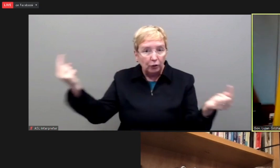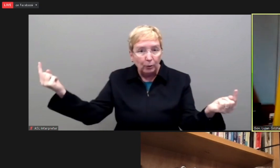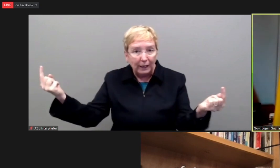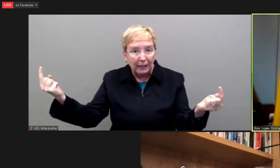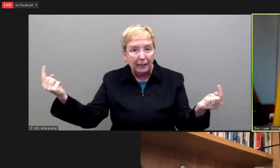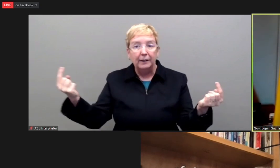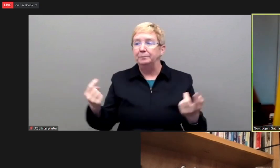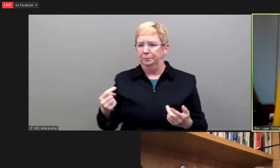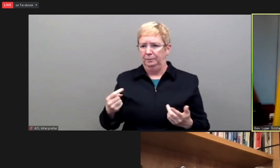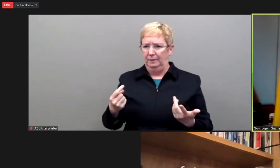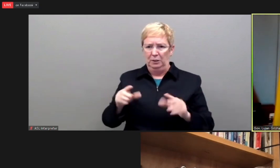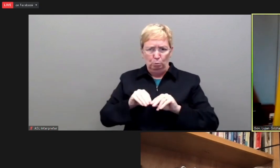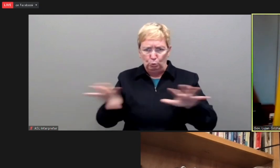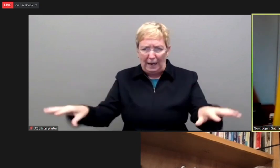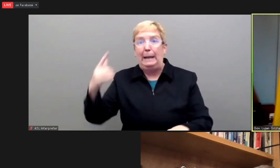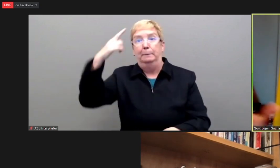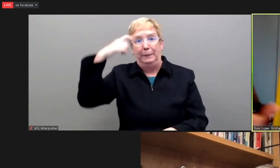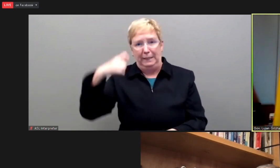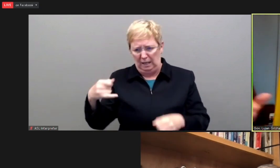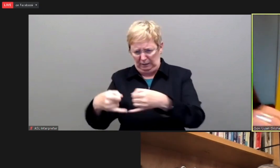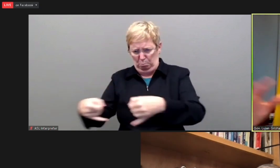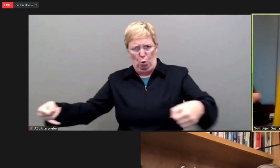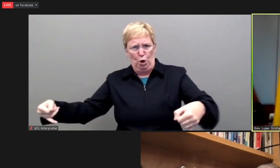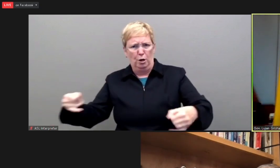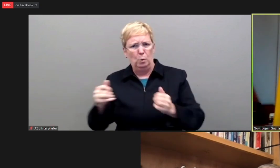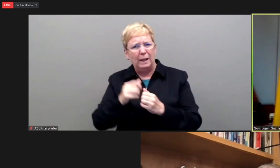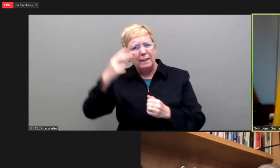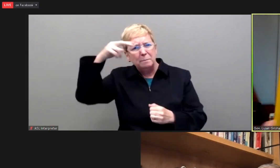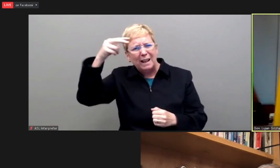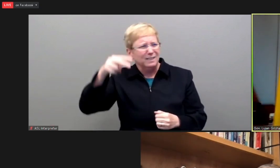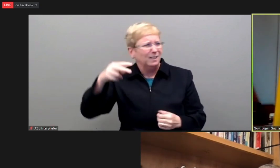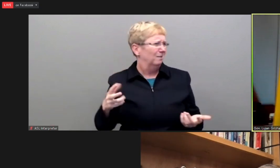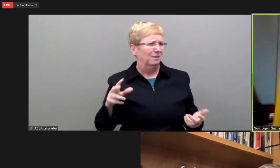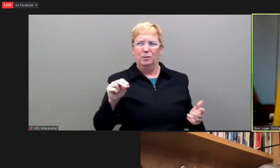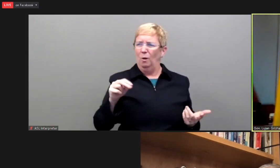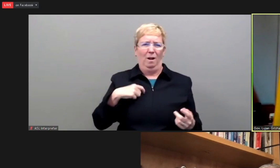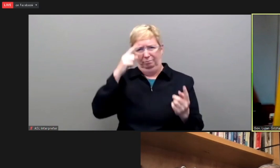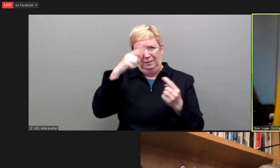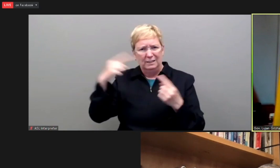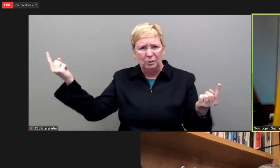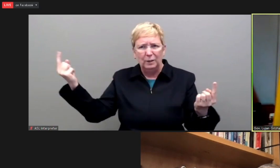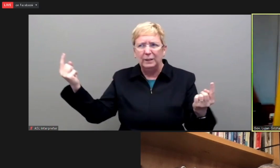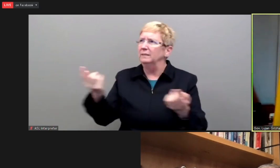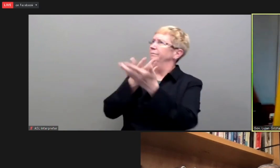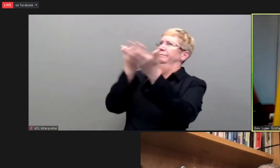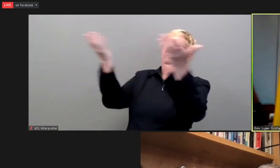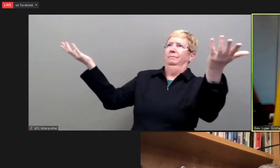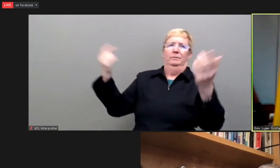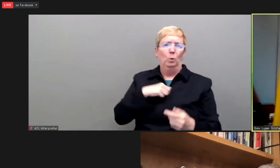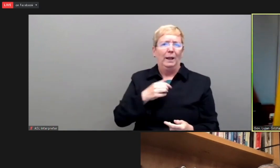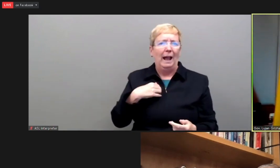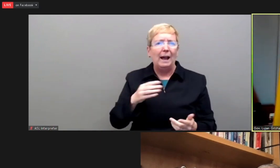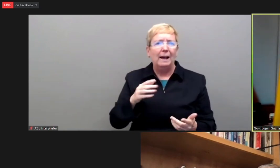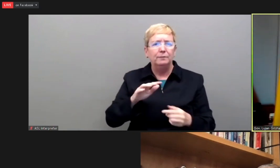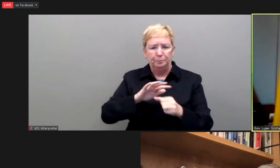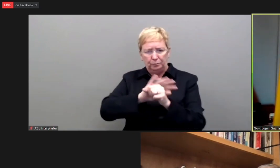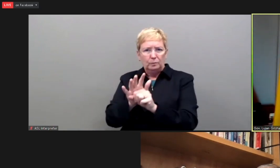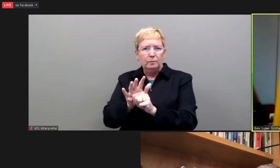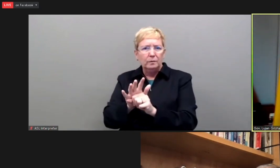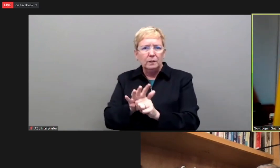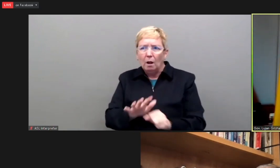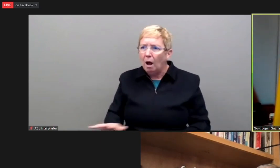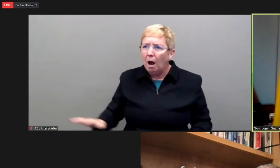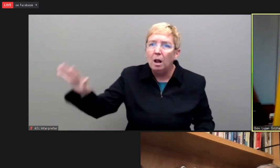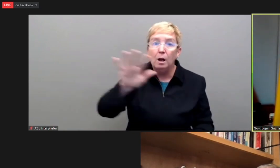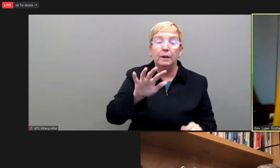the border, and we can see that COVID is everywhere, that's not what it is. That doesn't mean that we shouldn't